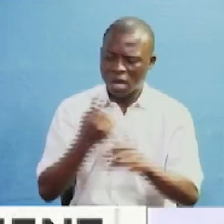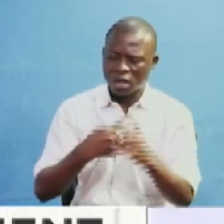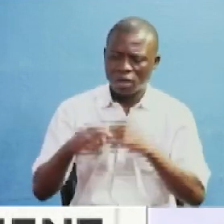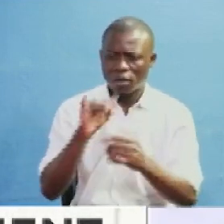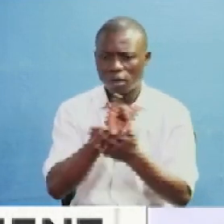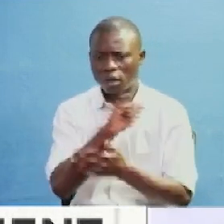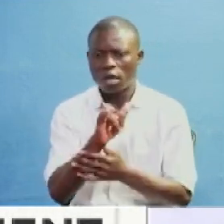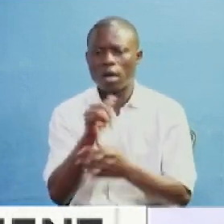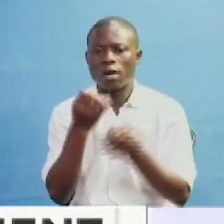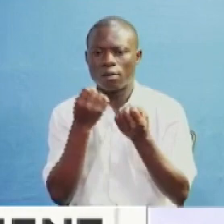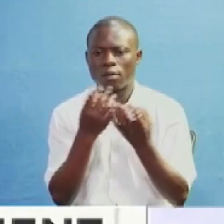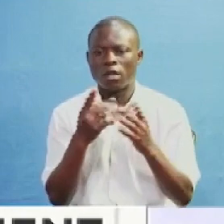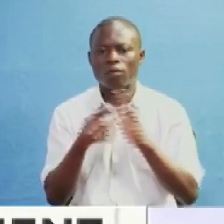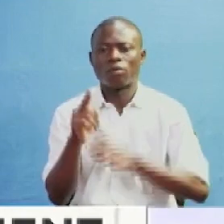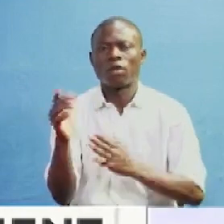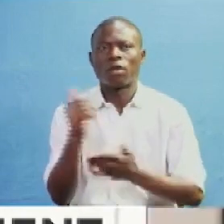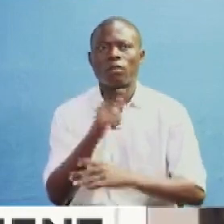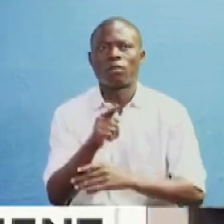force may be deployed.